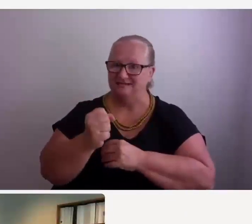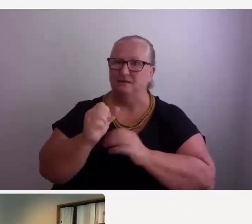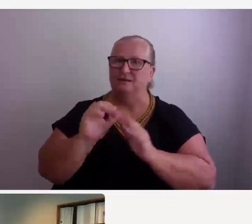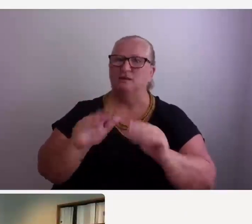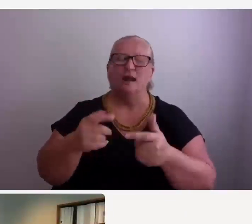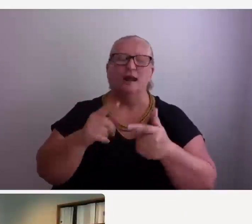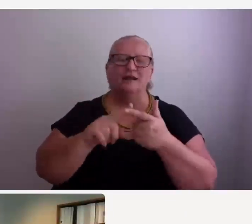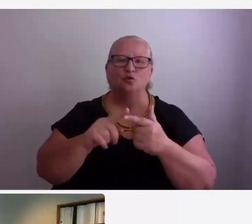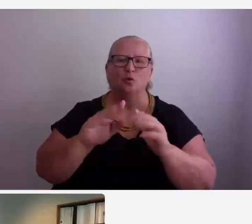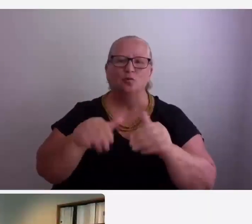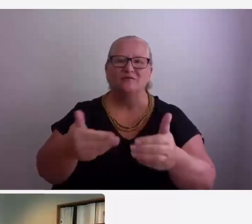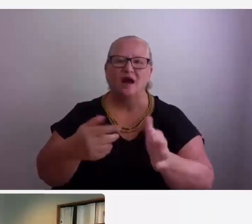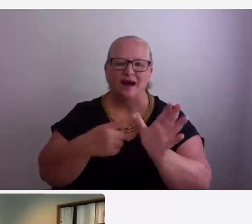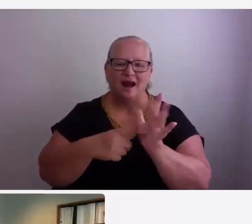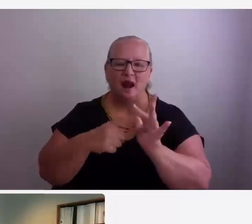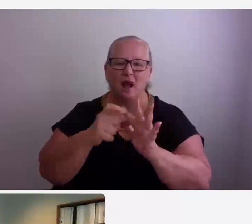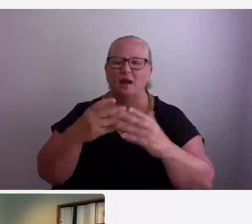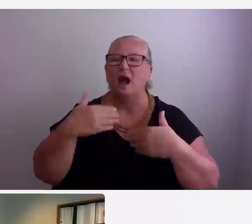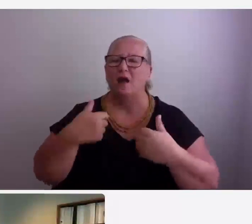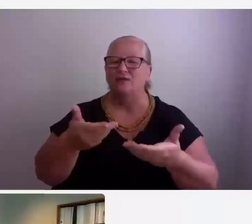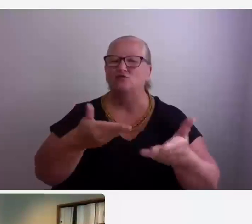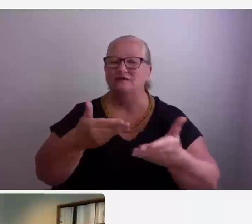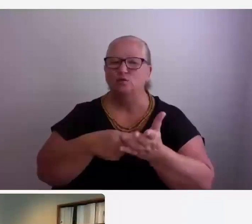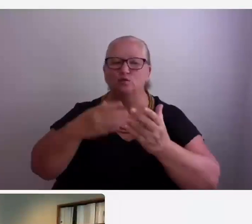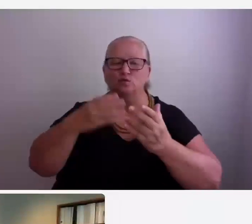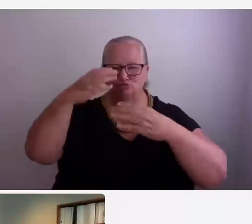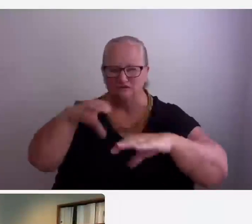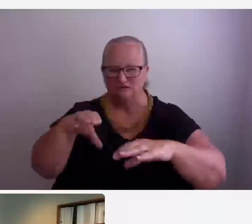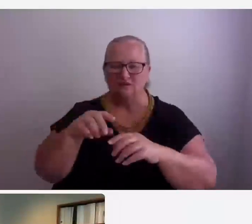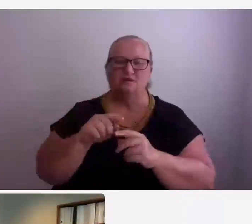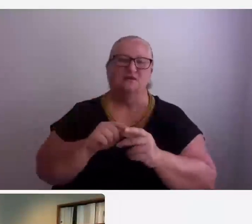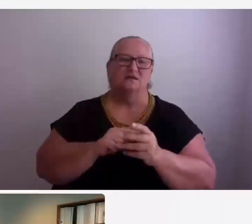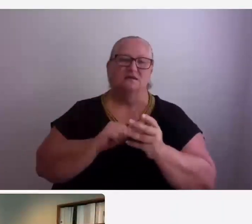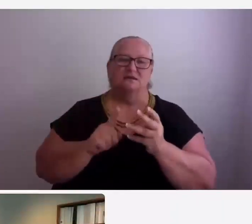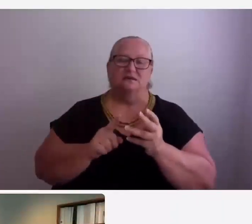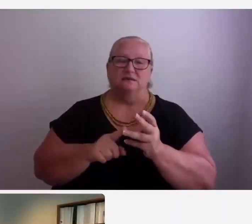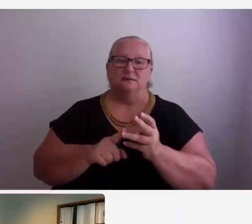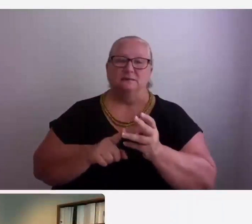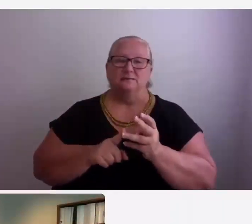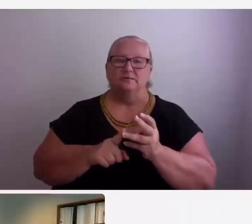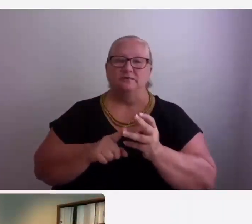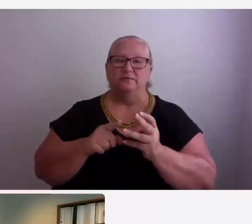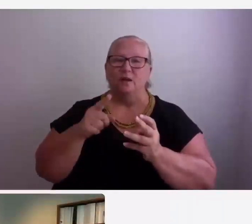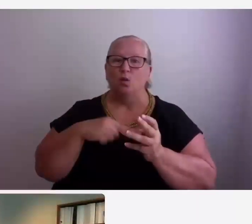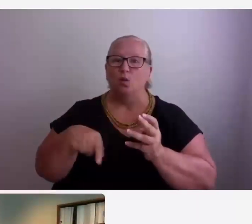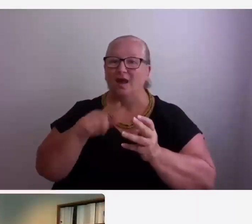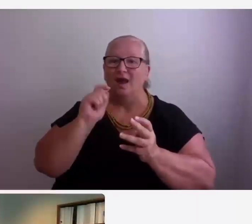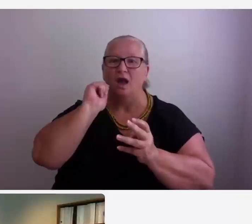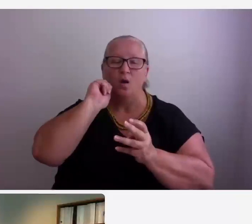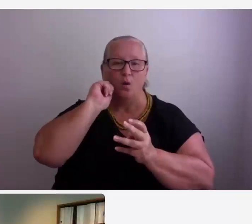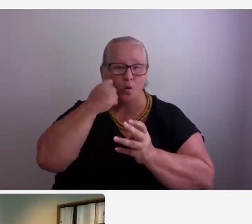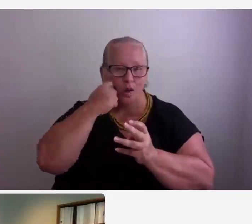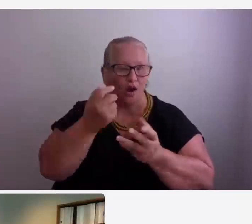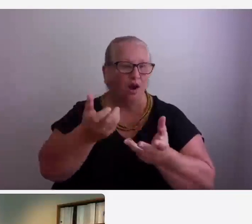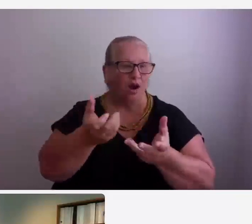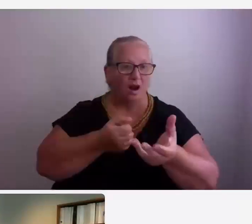continue to provide allied health services to residents. Lastly, I'd add to that is that we are collecting information through